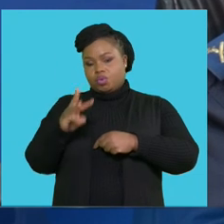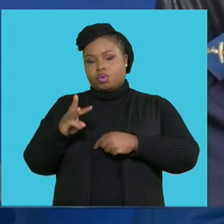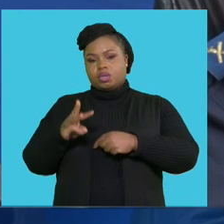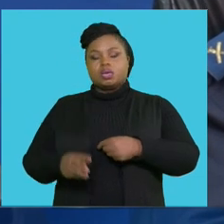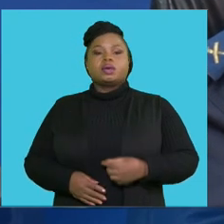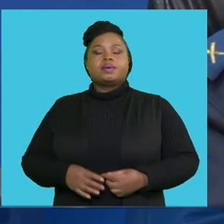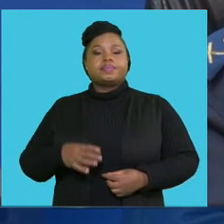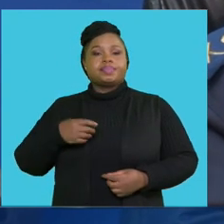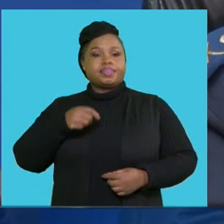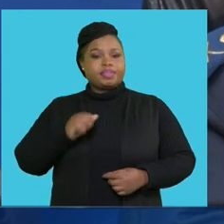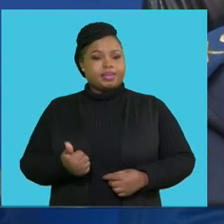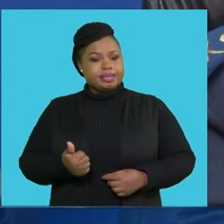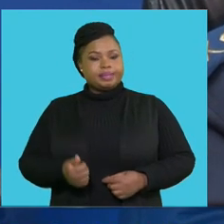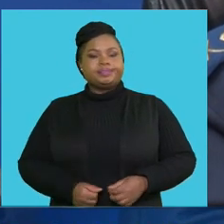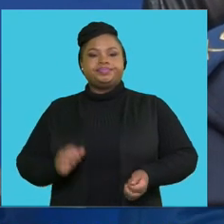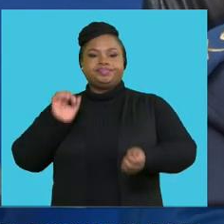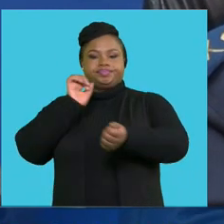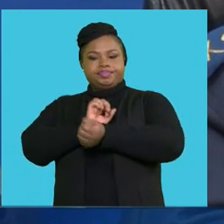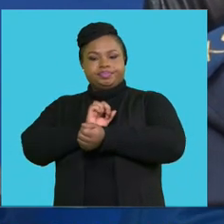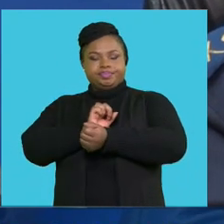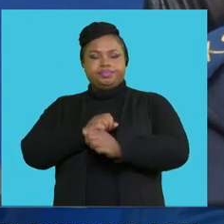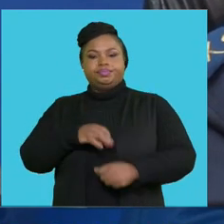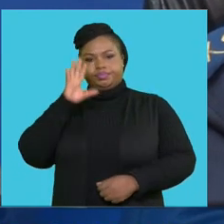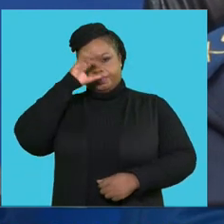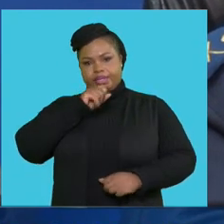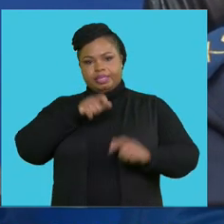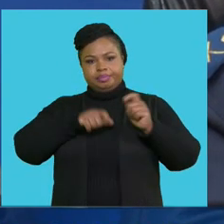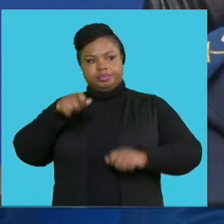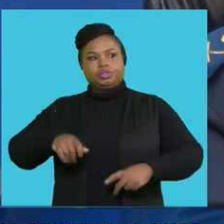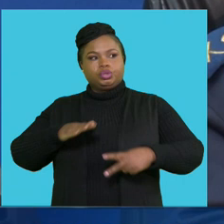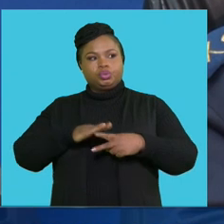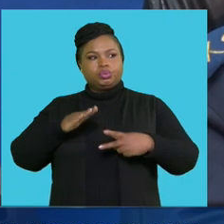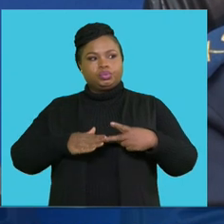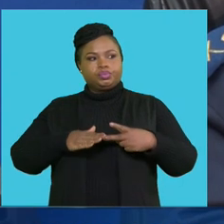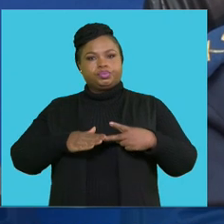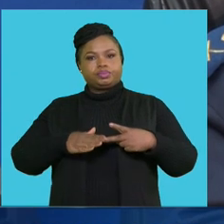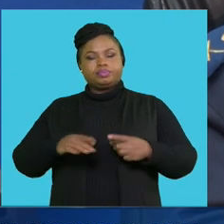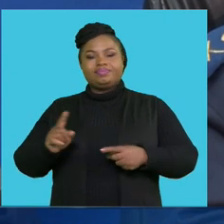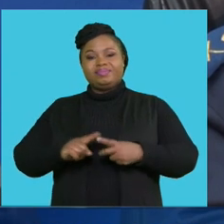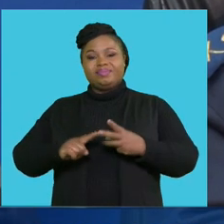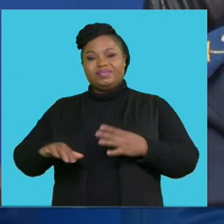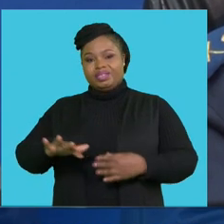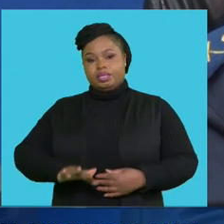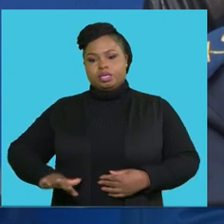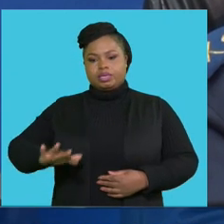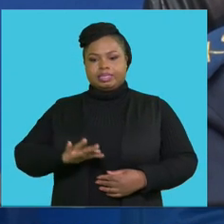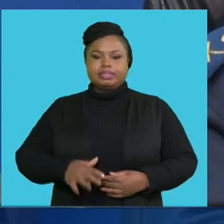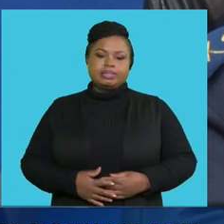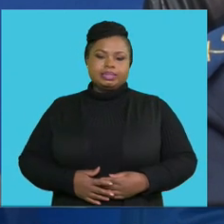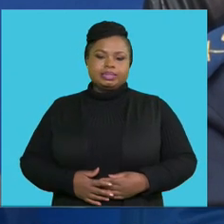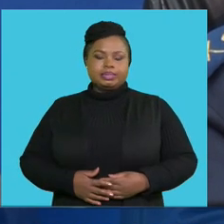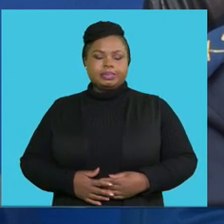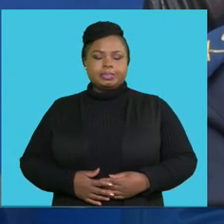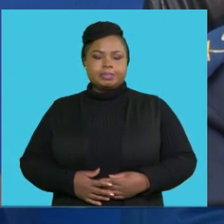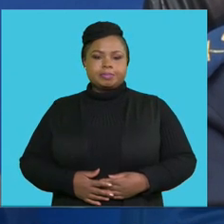whereupon we arrested two suspects in different locations.